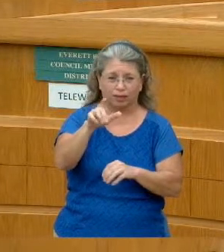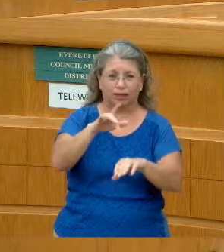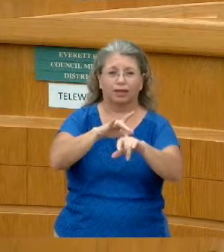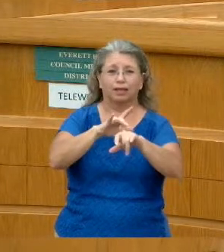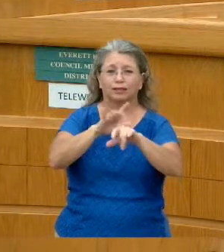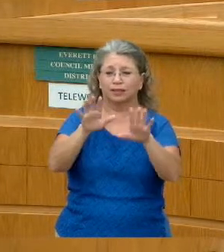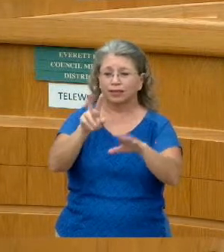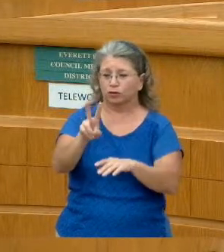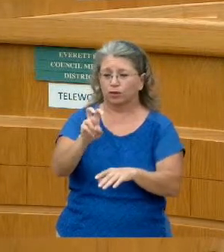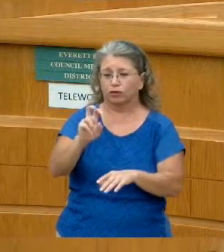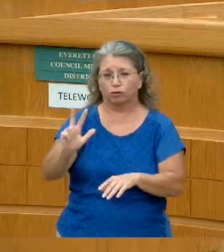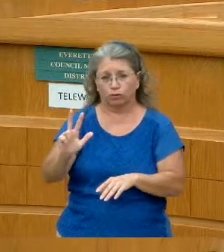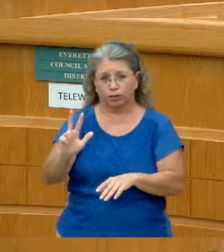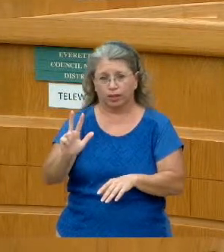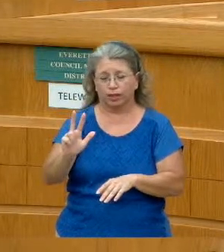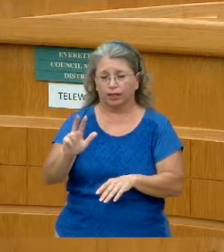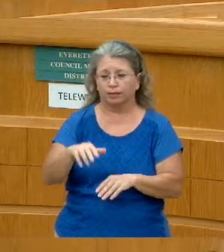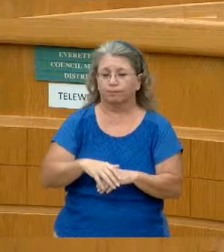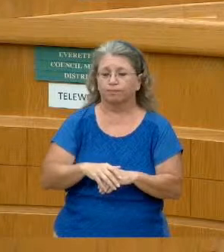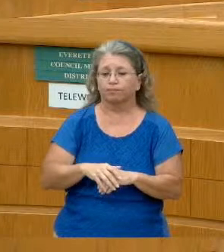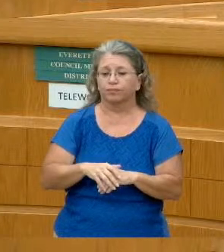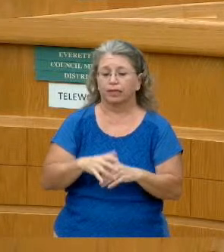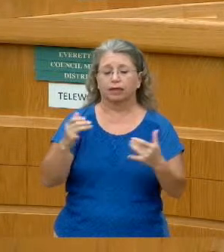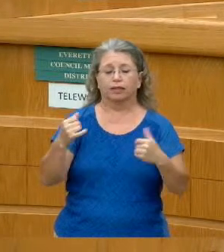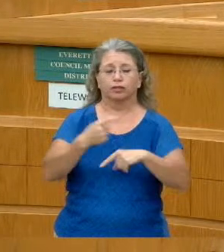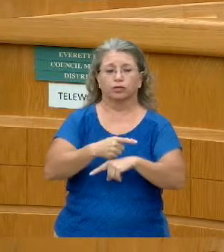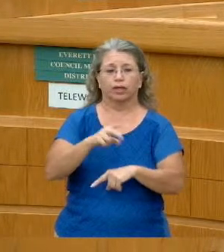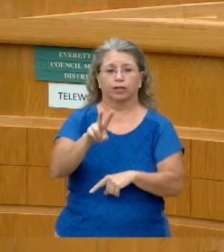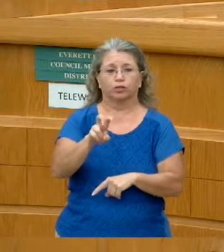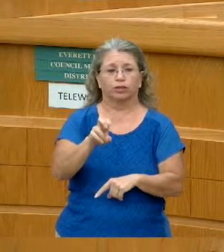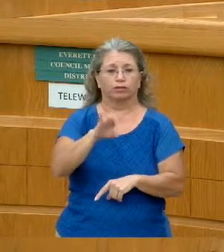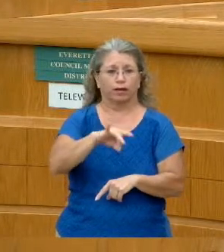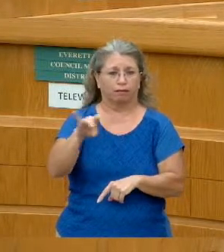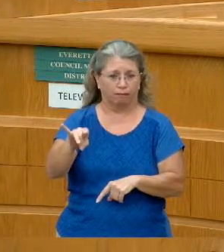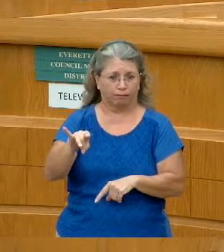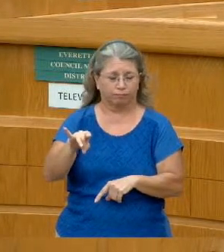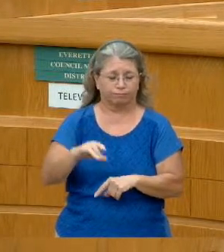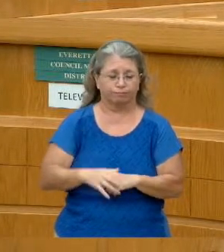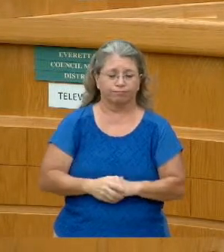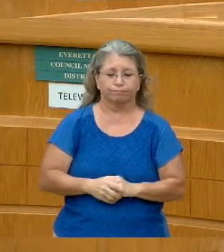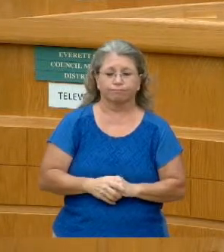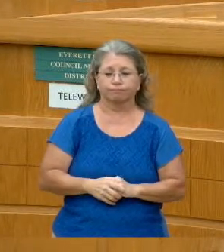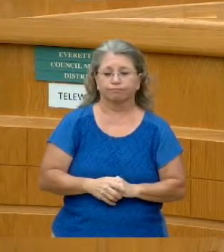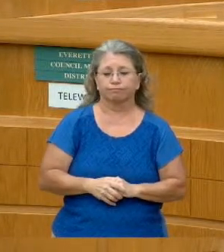at 203. And then today at 288.